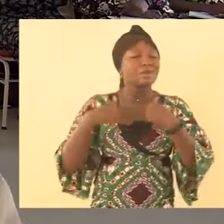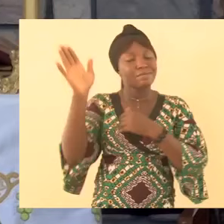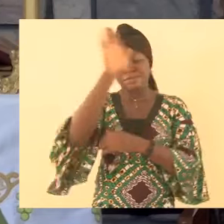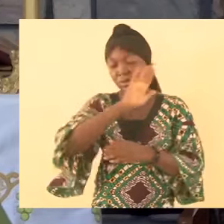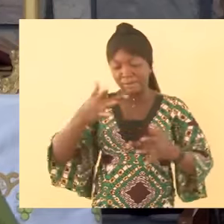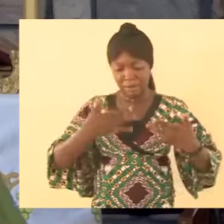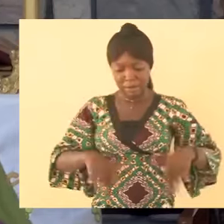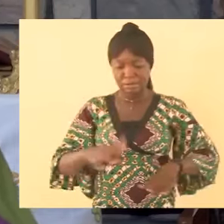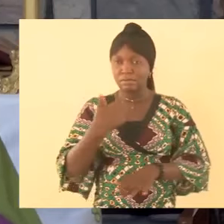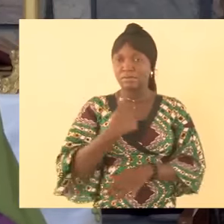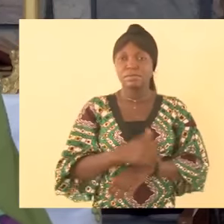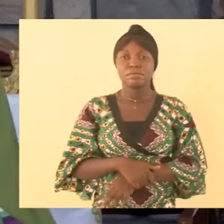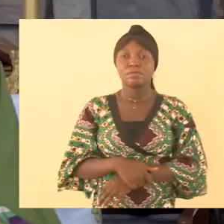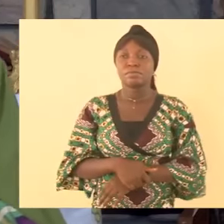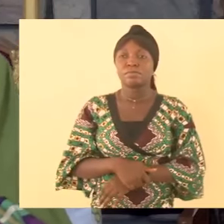God has never disappointed me.